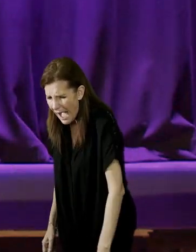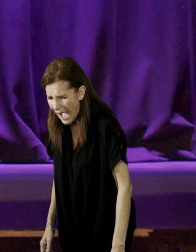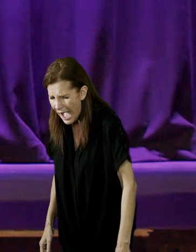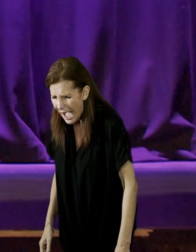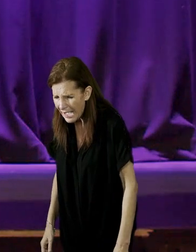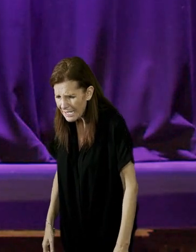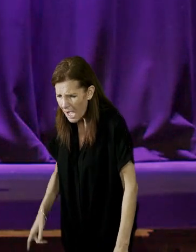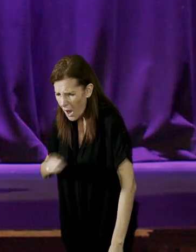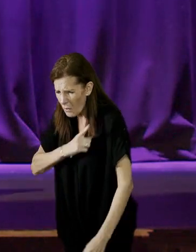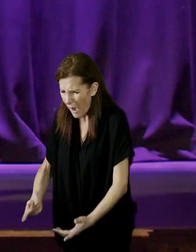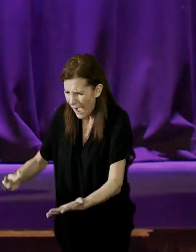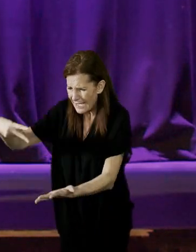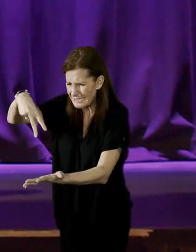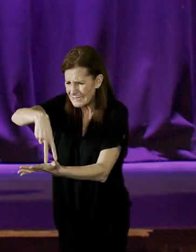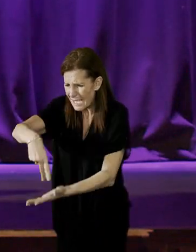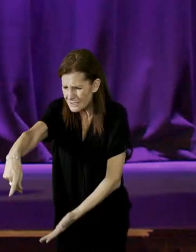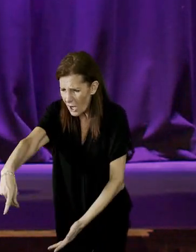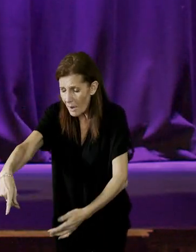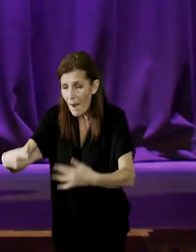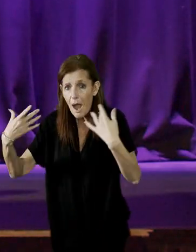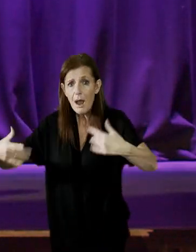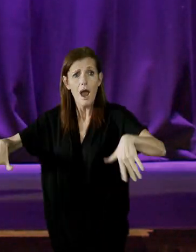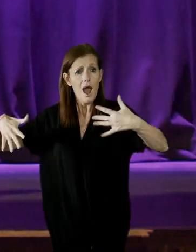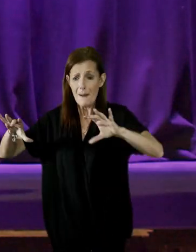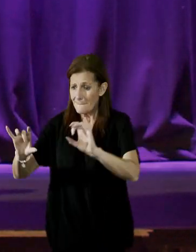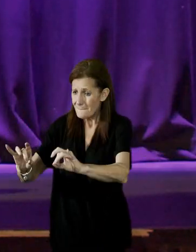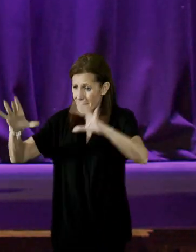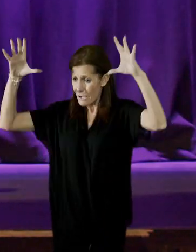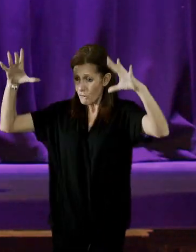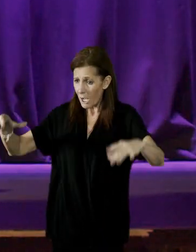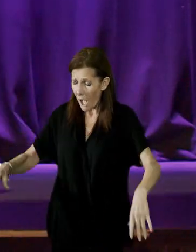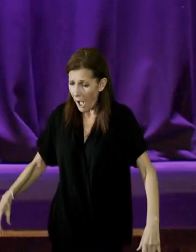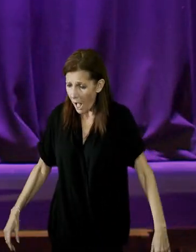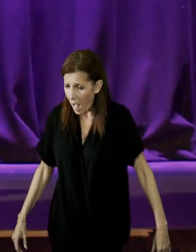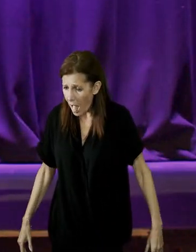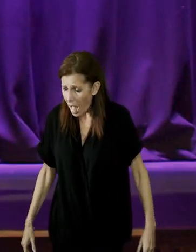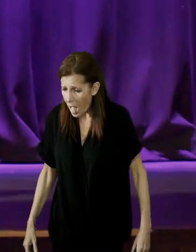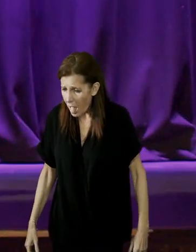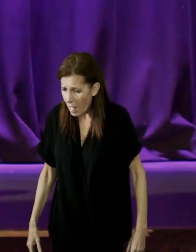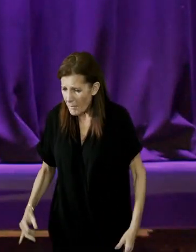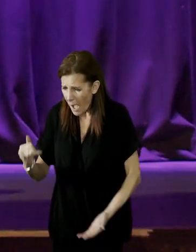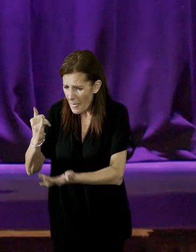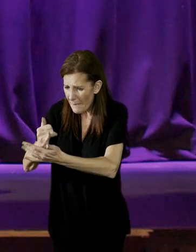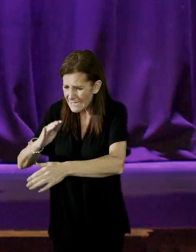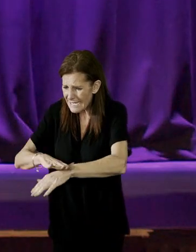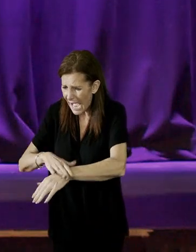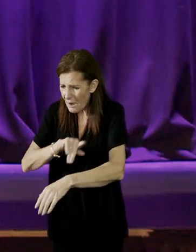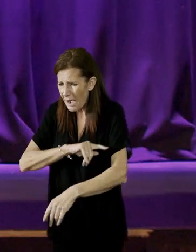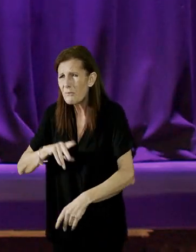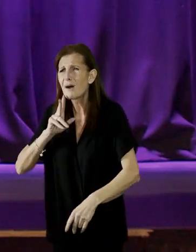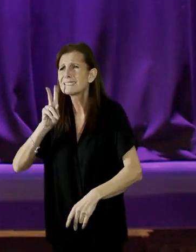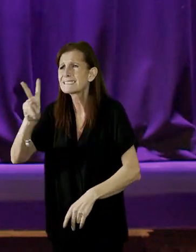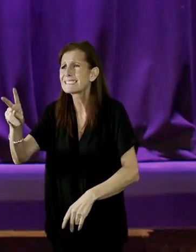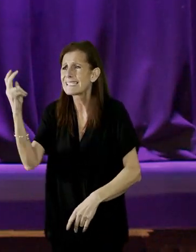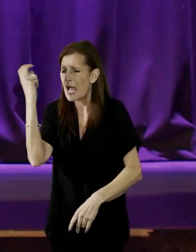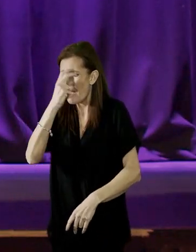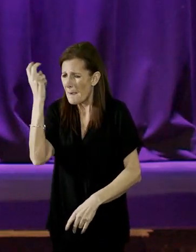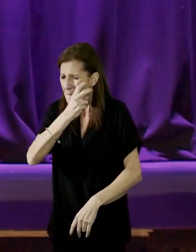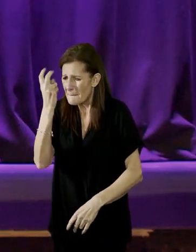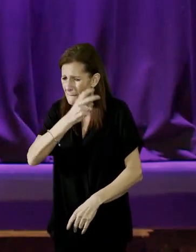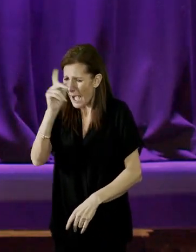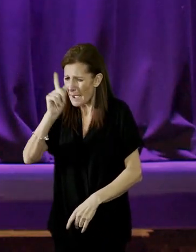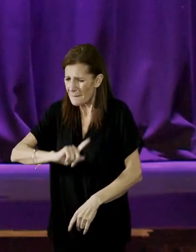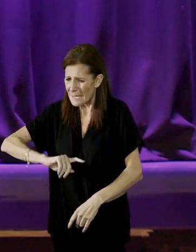a miracle. But this miracle is an inconvenient time for him because he wants to go see some blind people get hit by rubber balls.